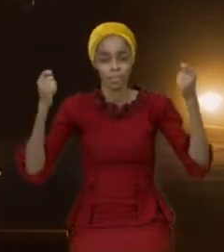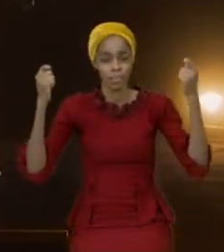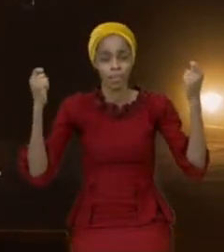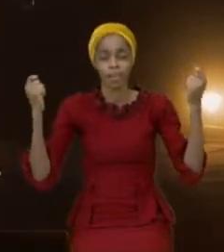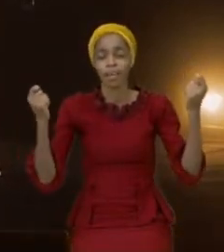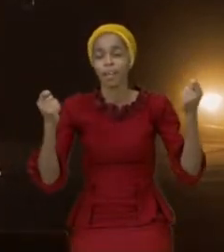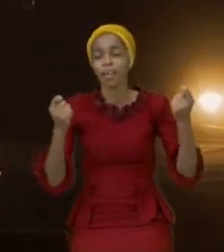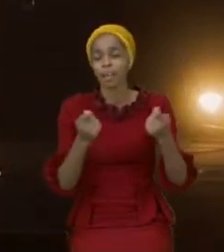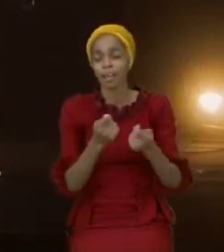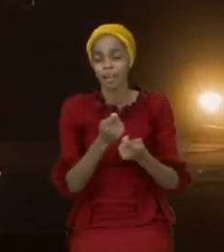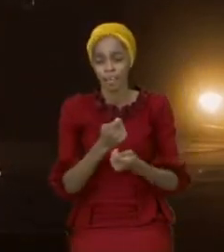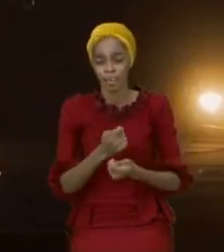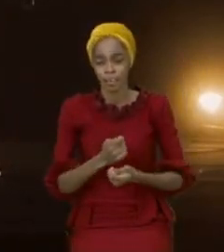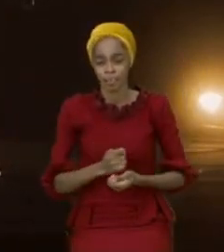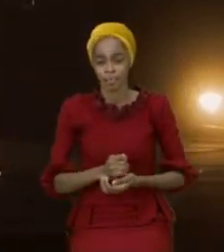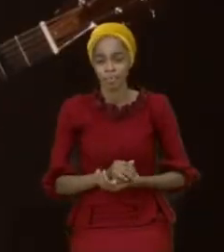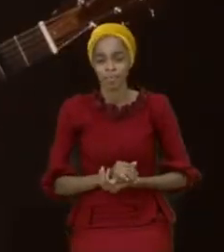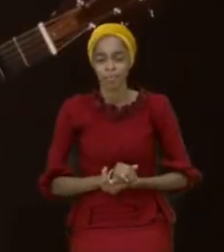hallelujah.